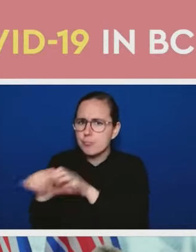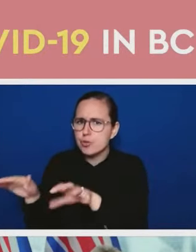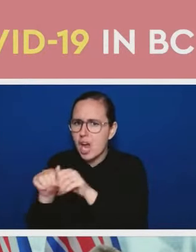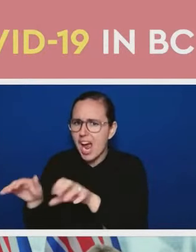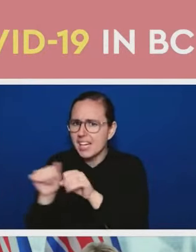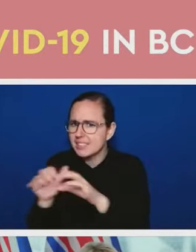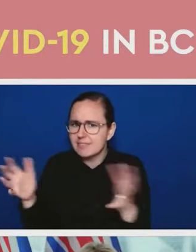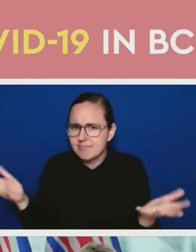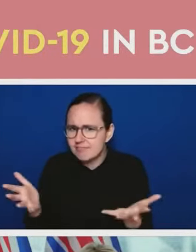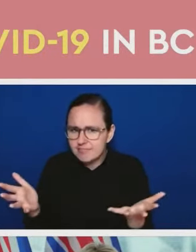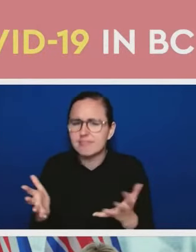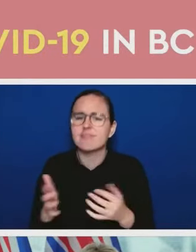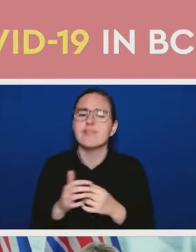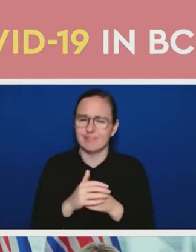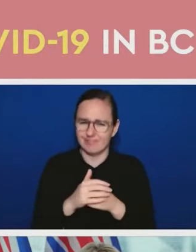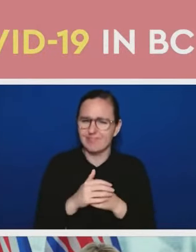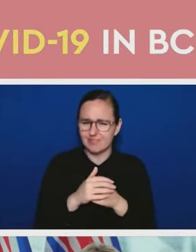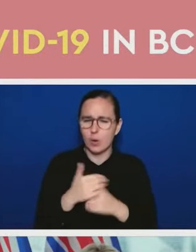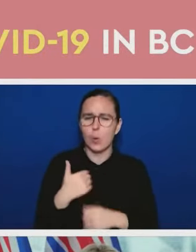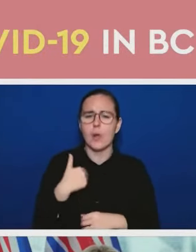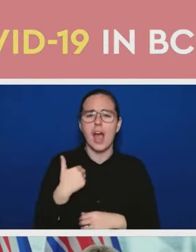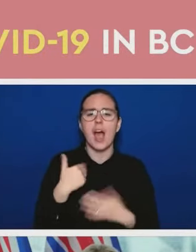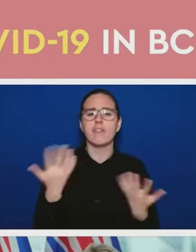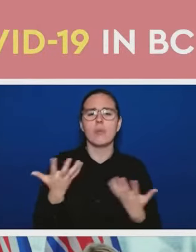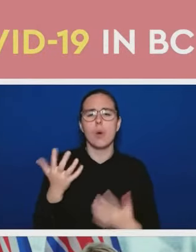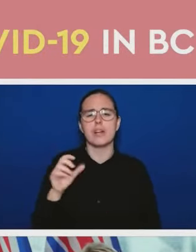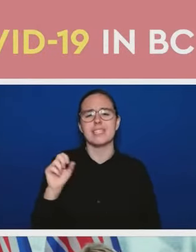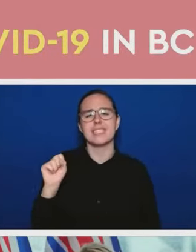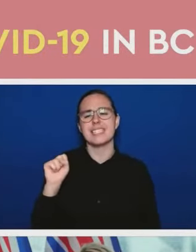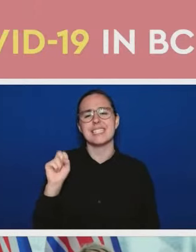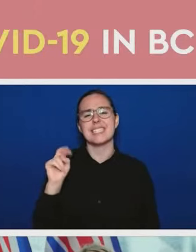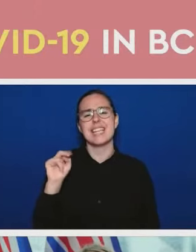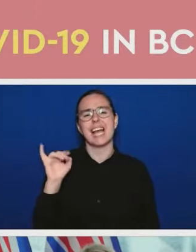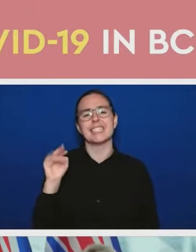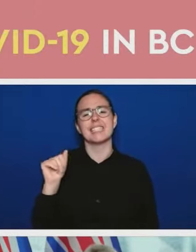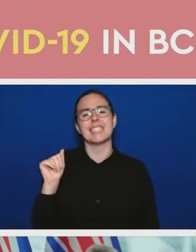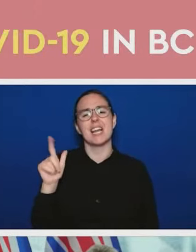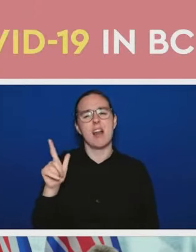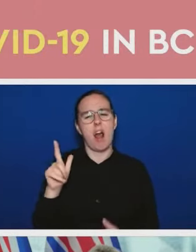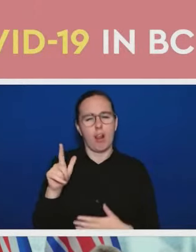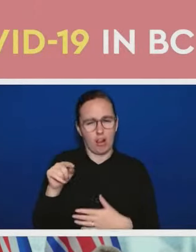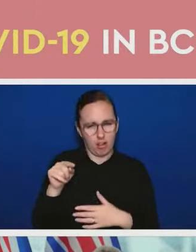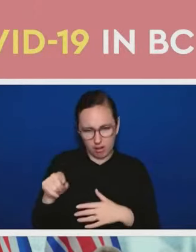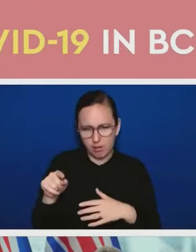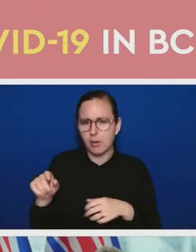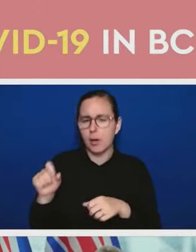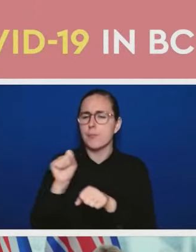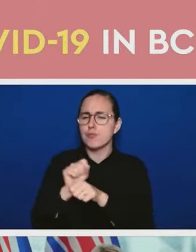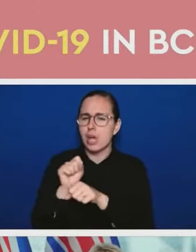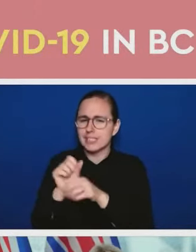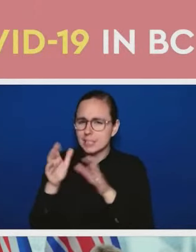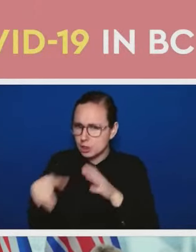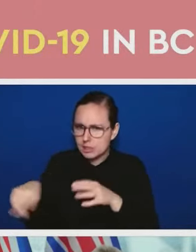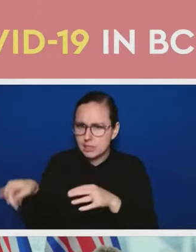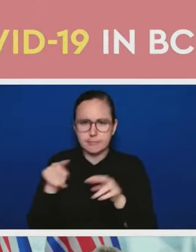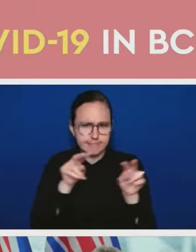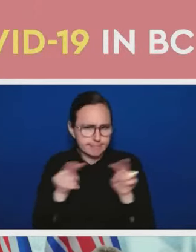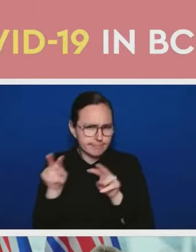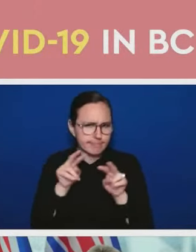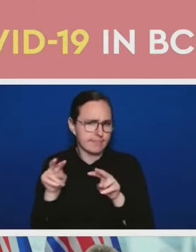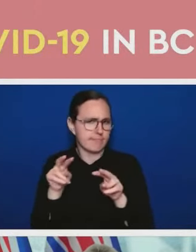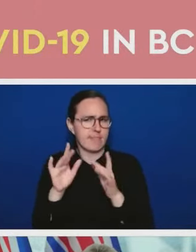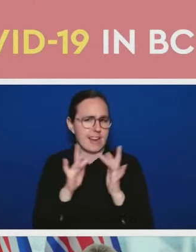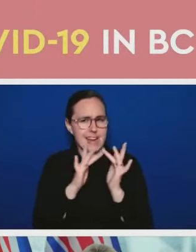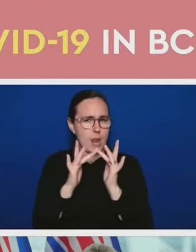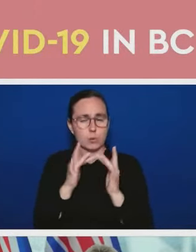where we use a multiplex test for people who go in to see a physician or a clinic for respiratory